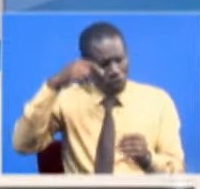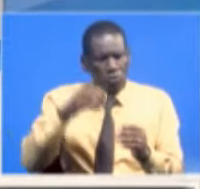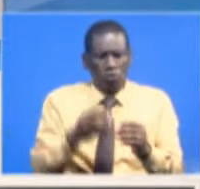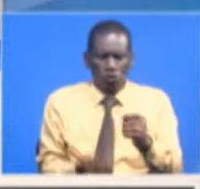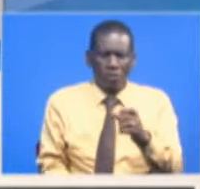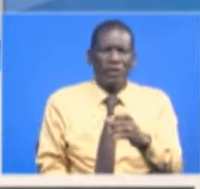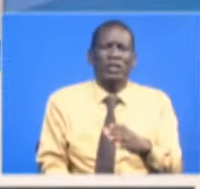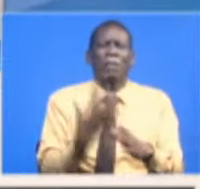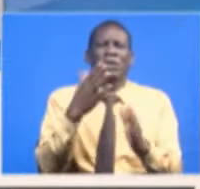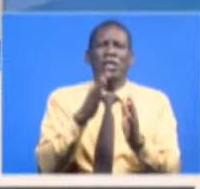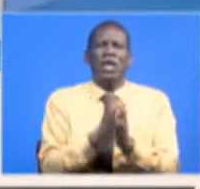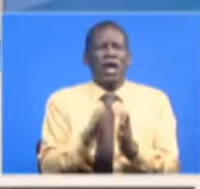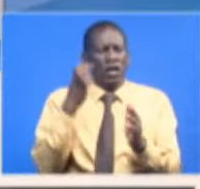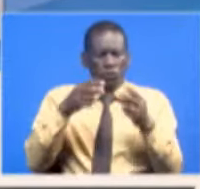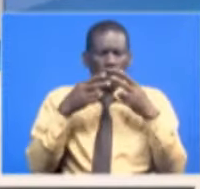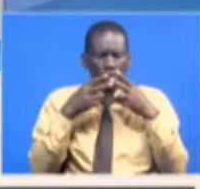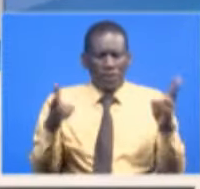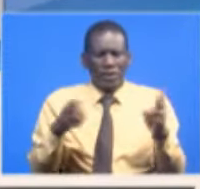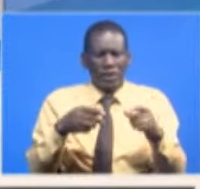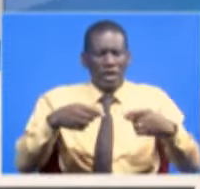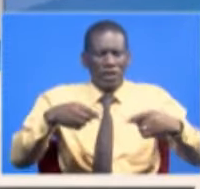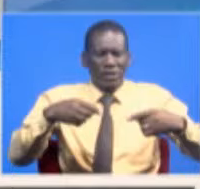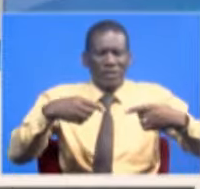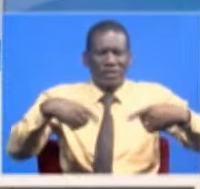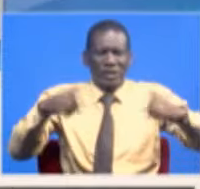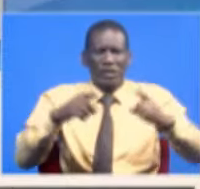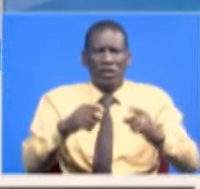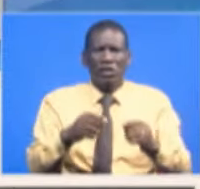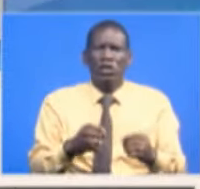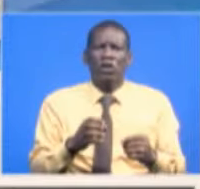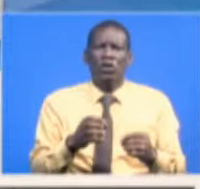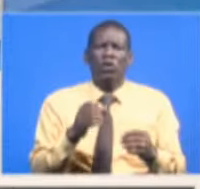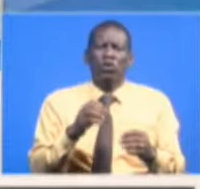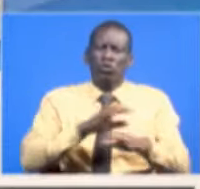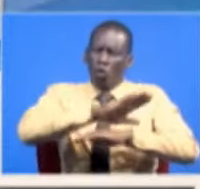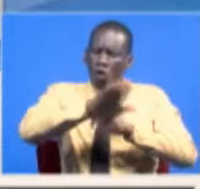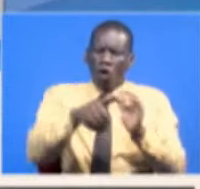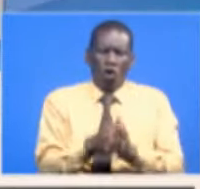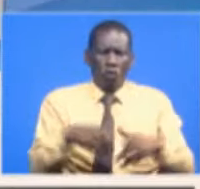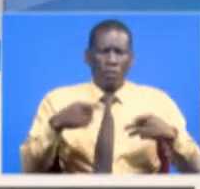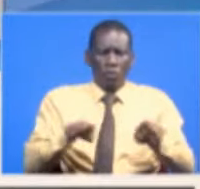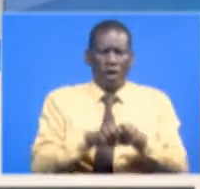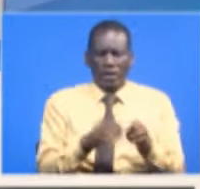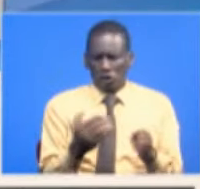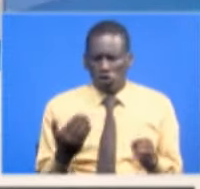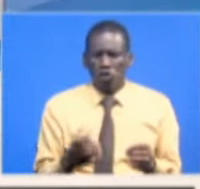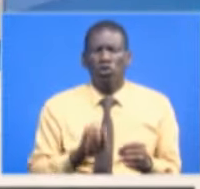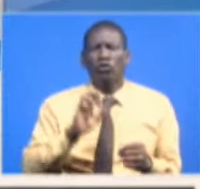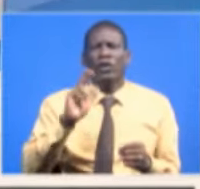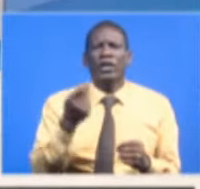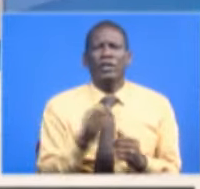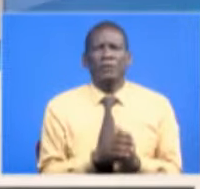established and for peace and progress for being to all of us as children of Kenya."